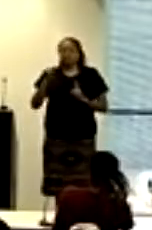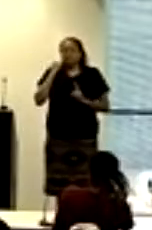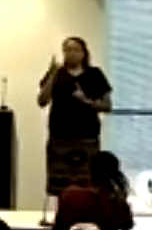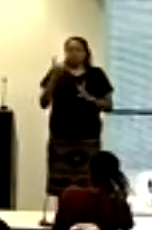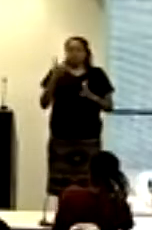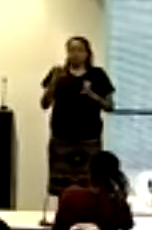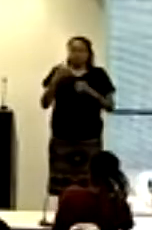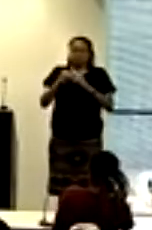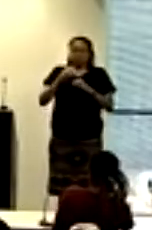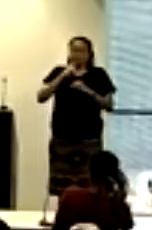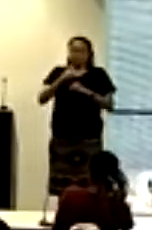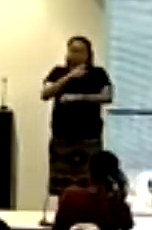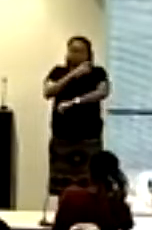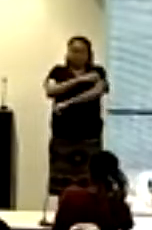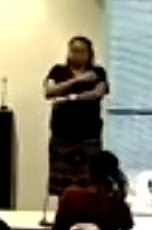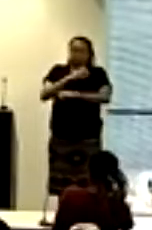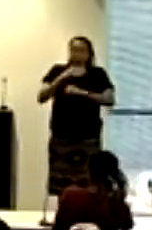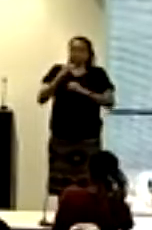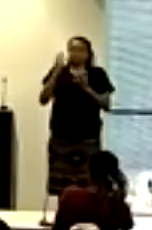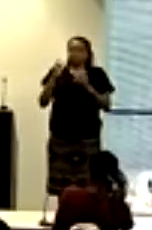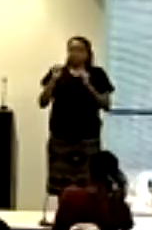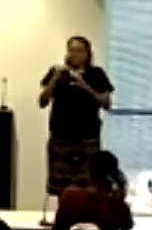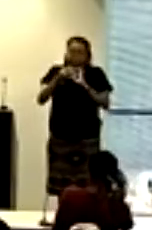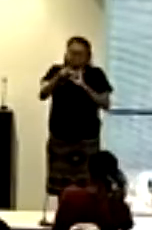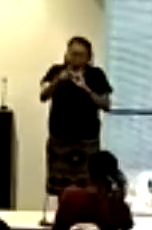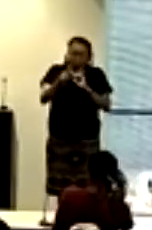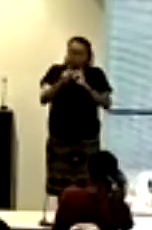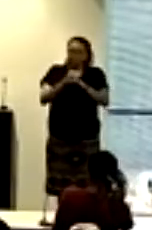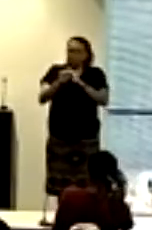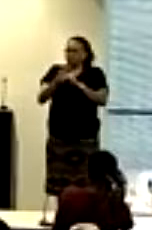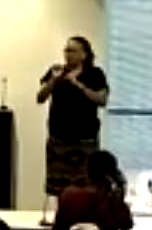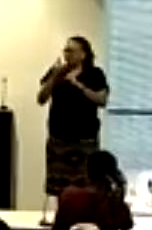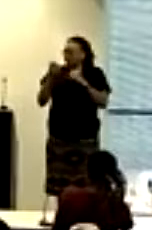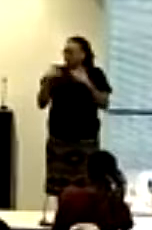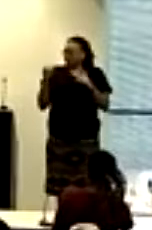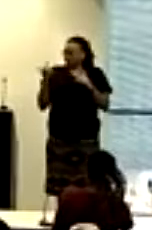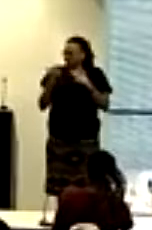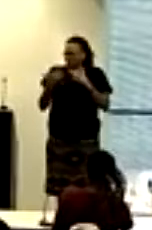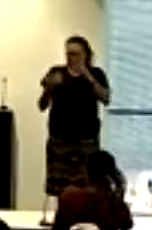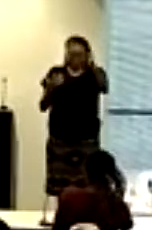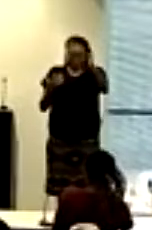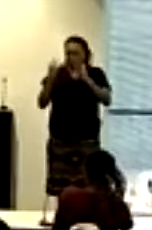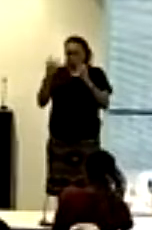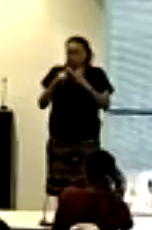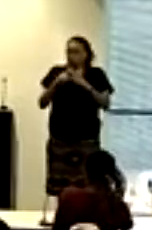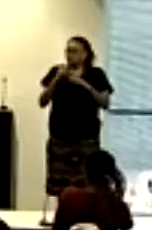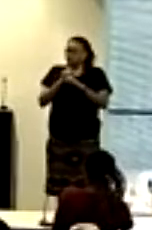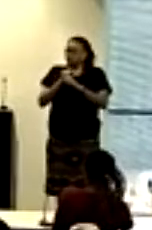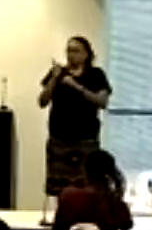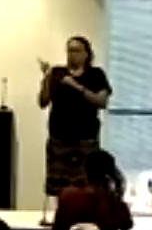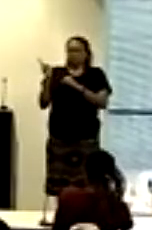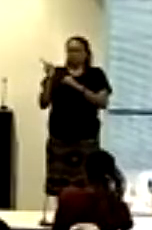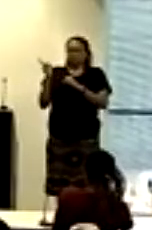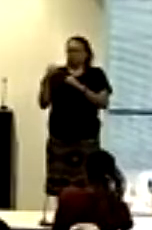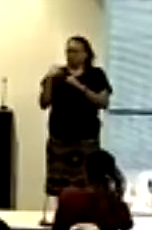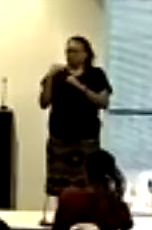all of it's on social media, or I can email you the flyers. Stephanie, I think, has all the flyers for all of our stuff too. So if you want to get with her, I know you guys have her contact